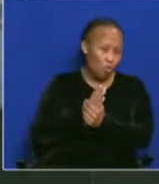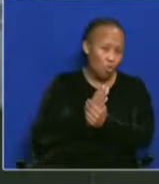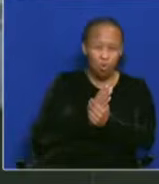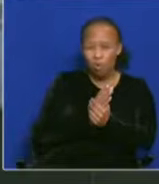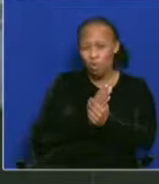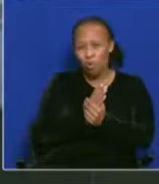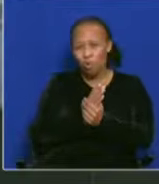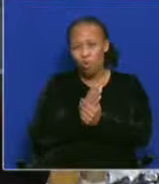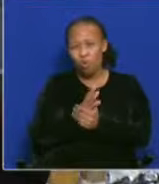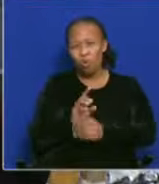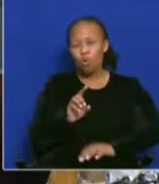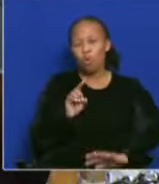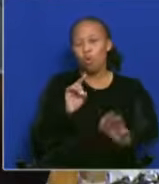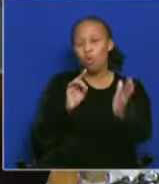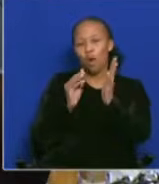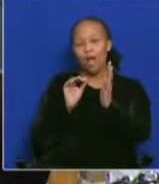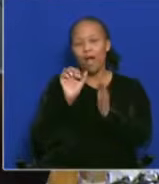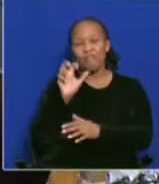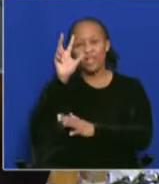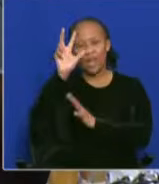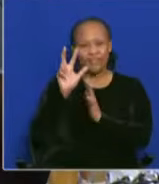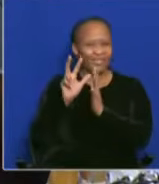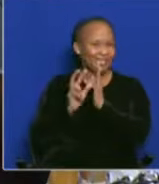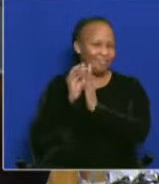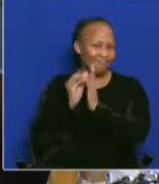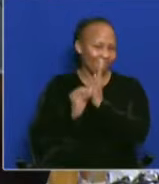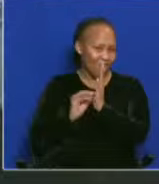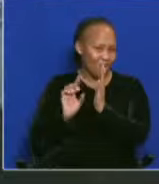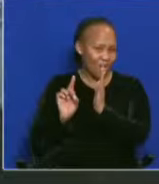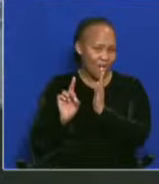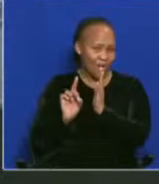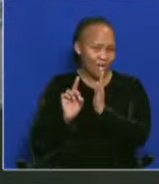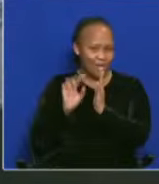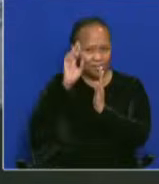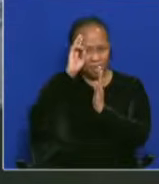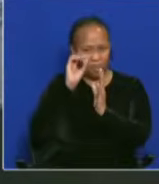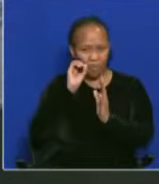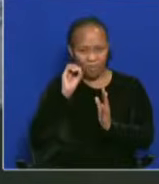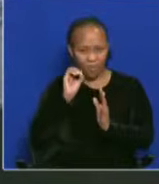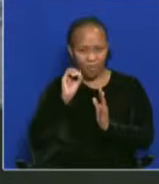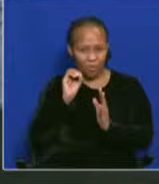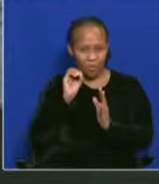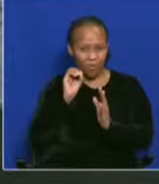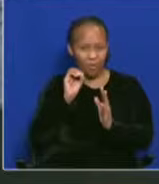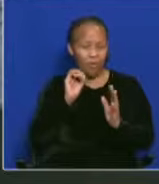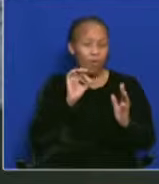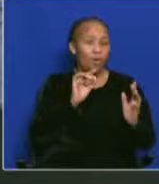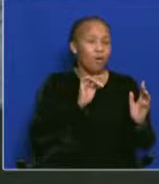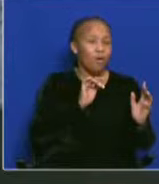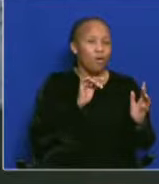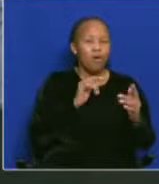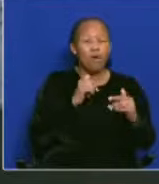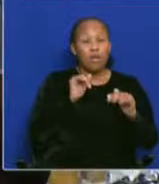affidavit. Is that what was, is that, No, did I that's read? how I understand it, because